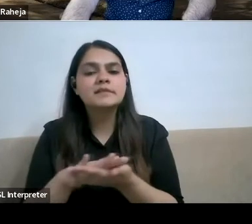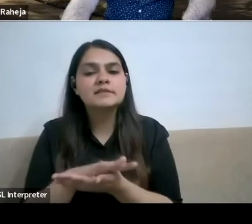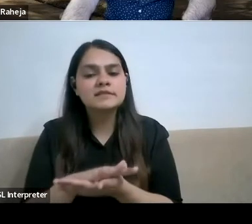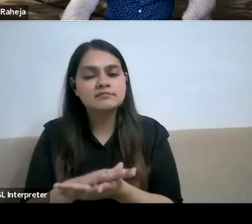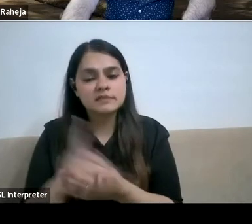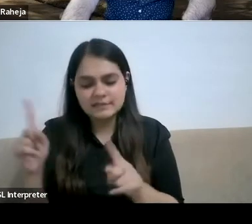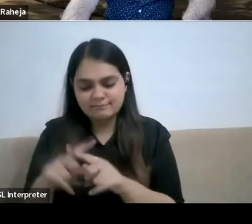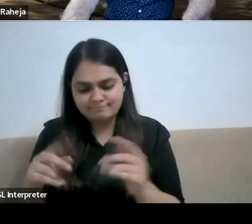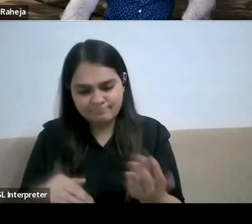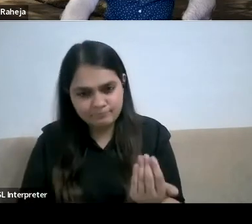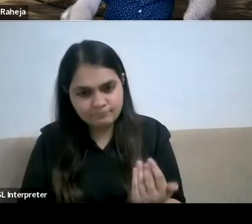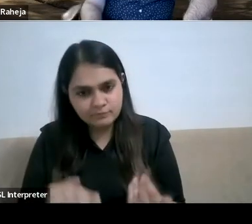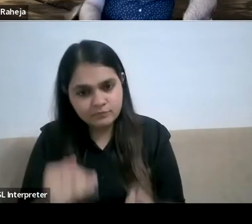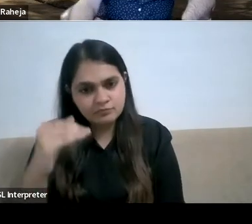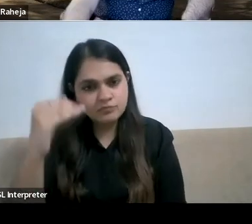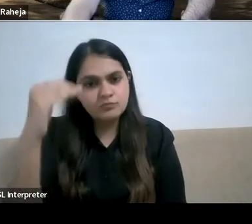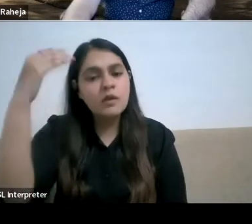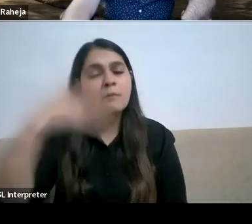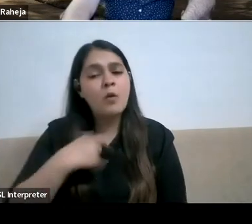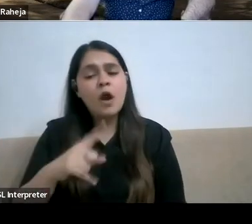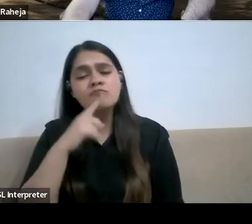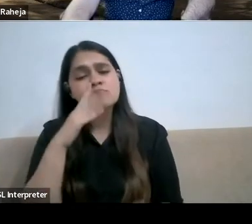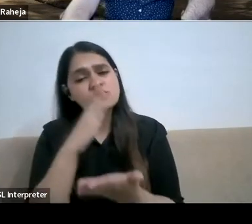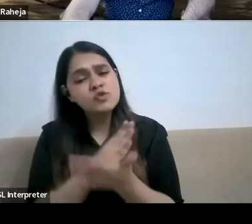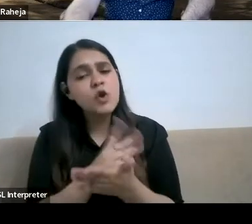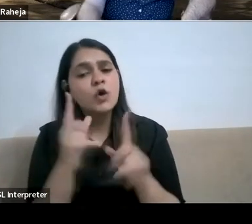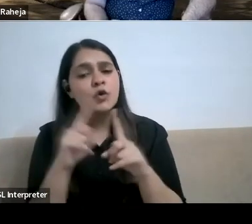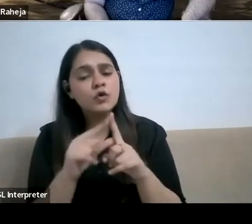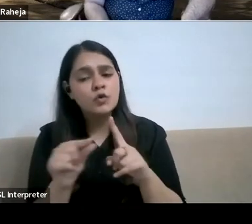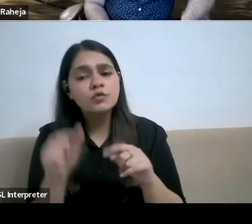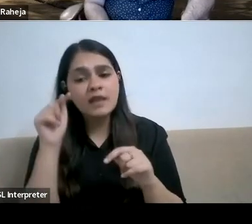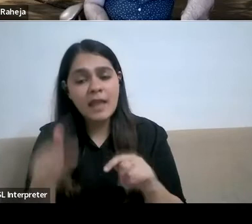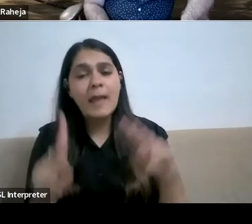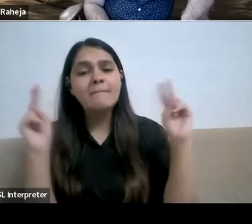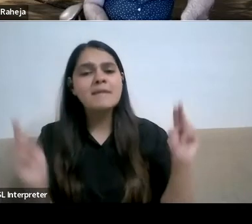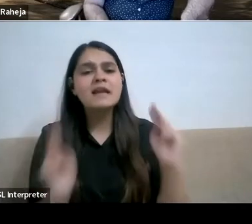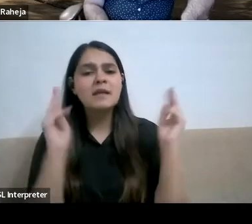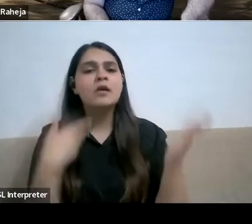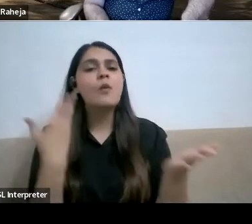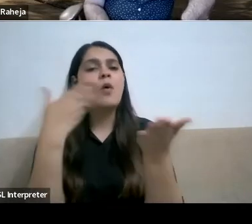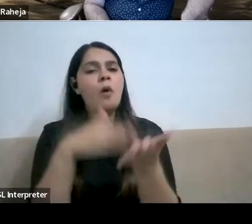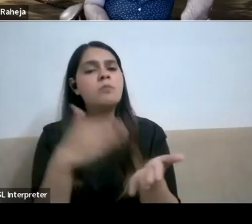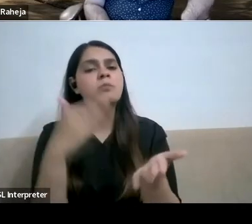up. Yeah. Right? Yeah. And so to make sure that these ward committee meetings are happening,